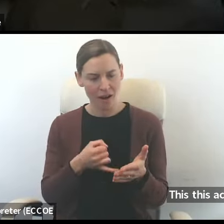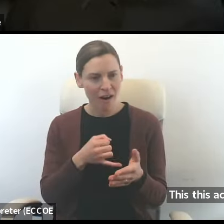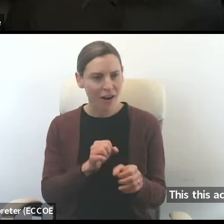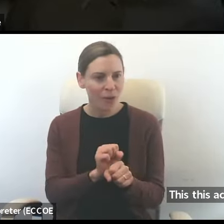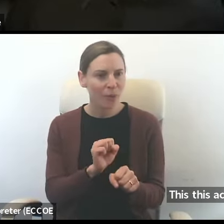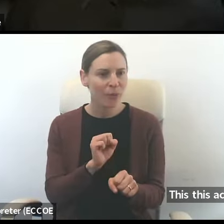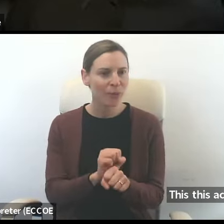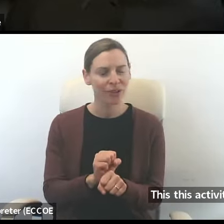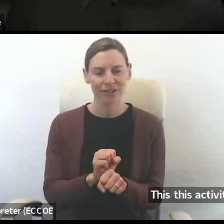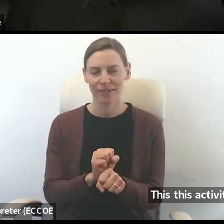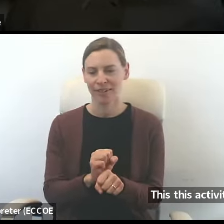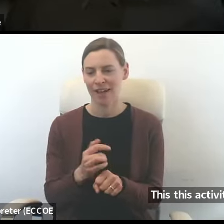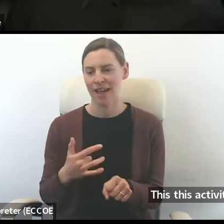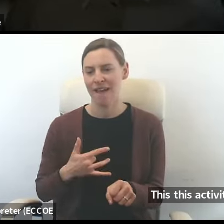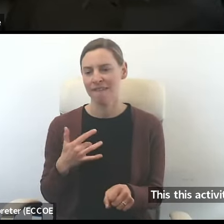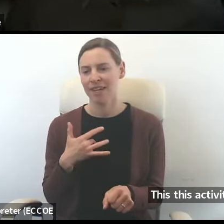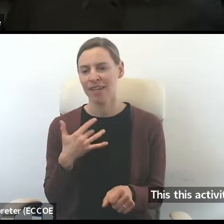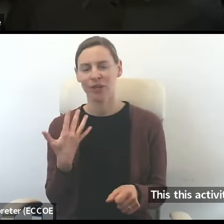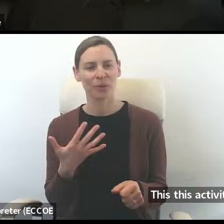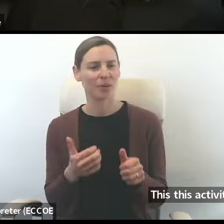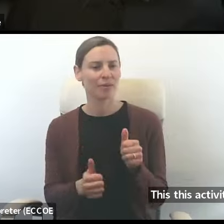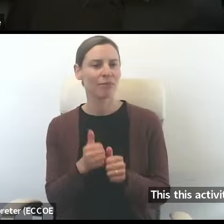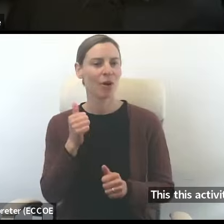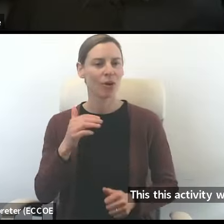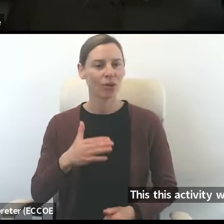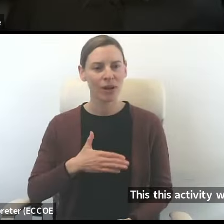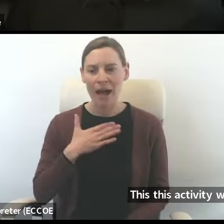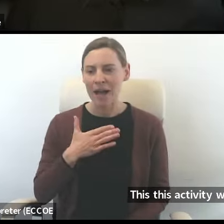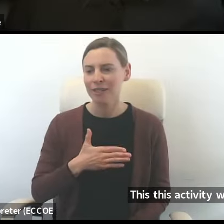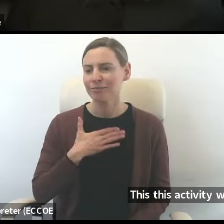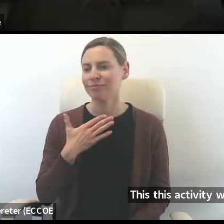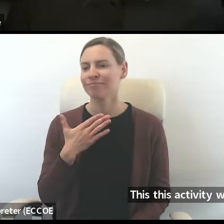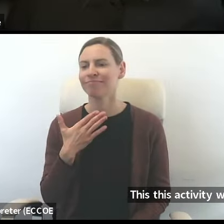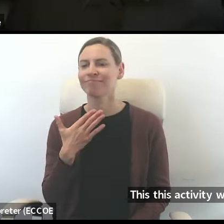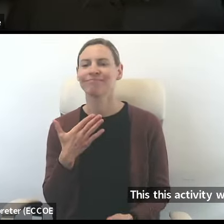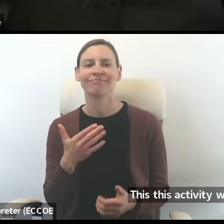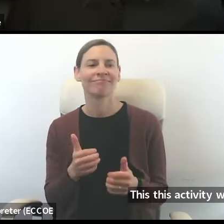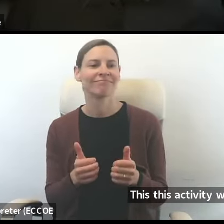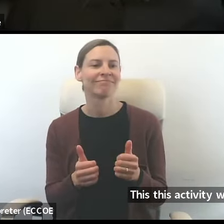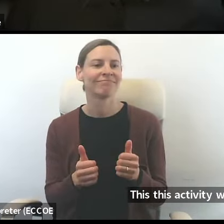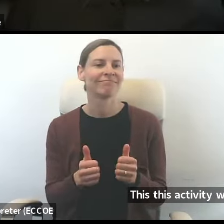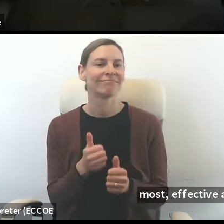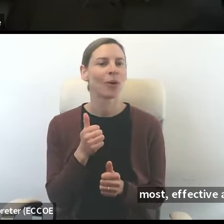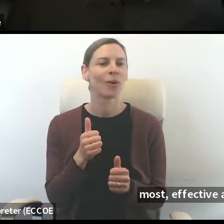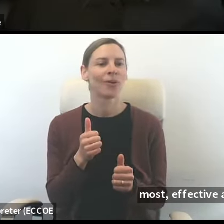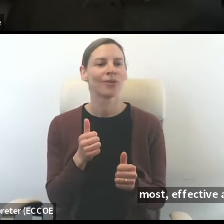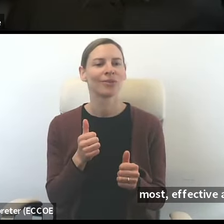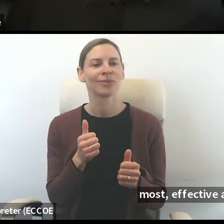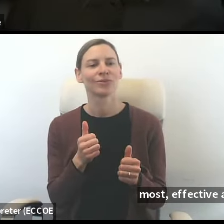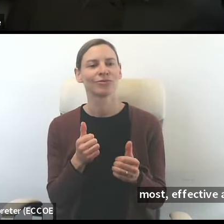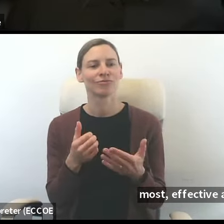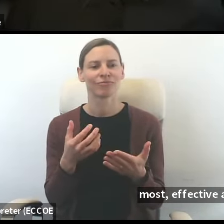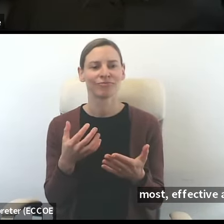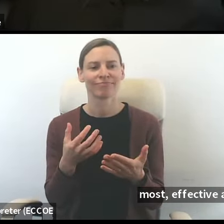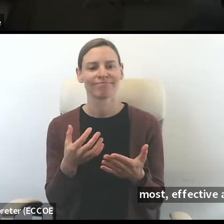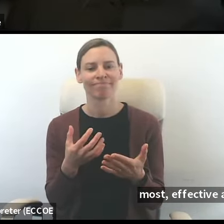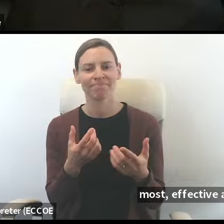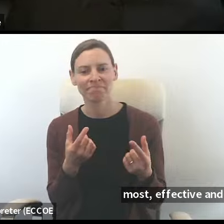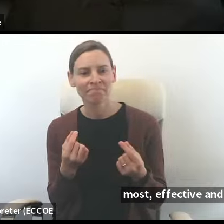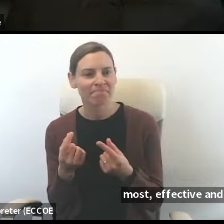happy and the most effective and productive and the most, you know, alive,